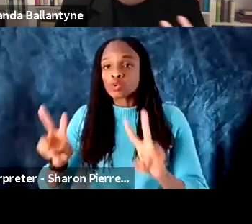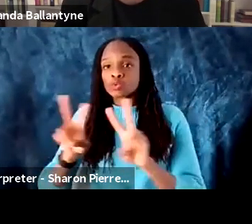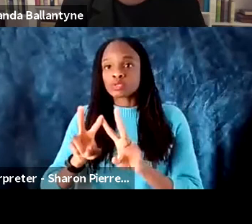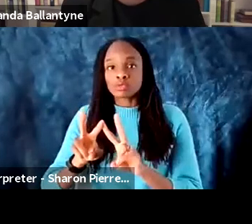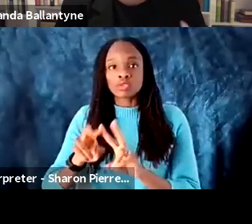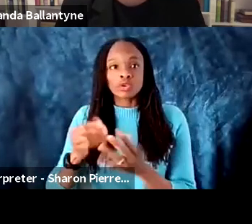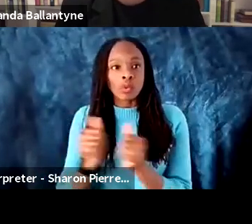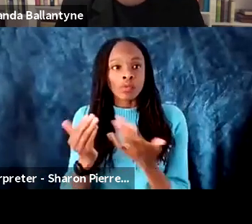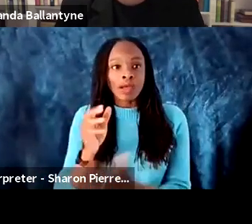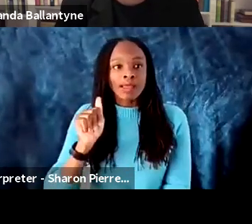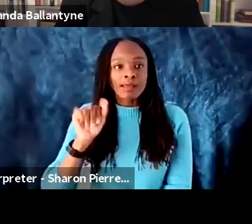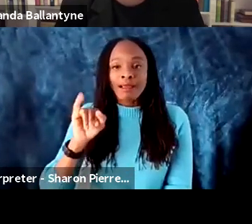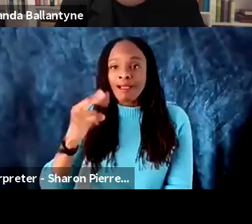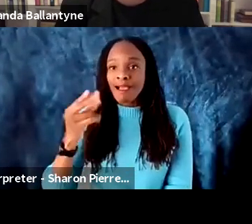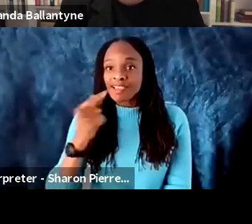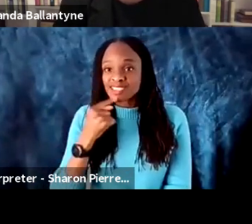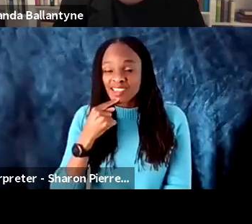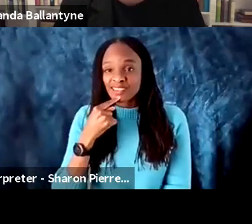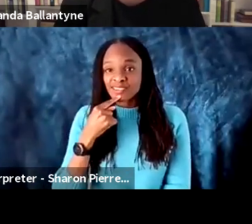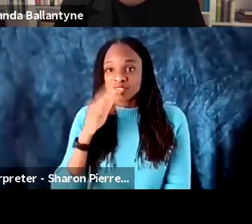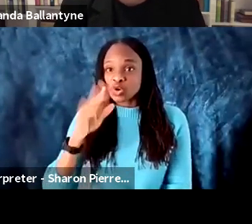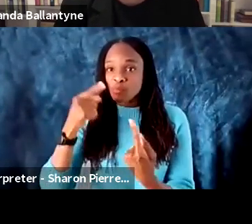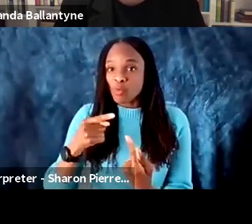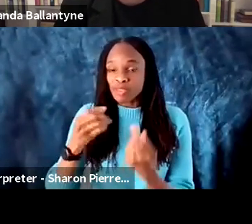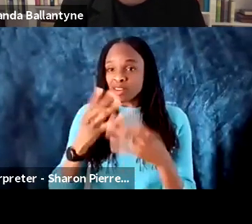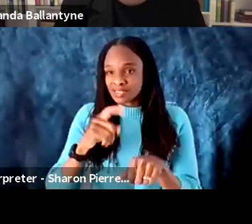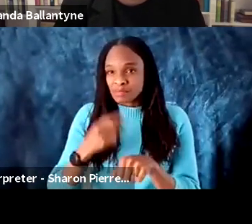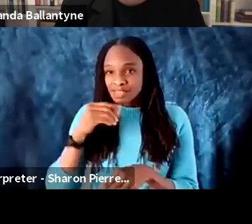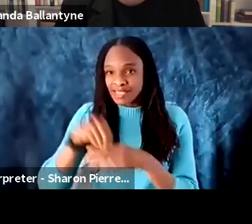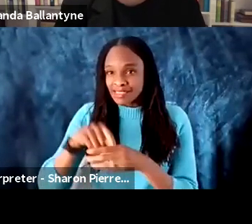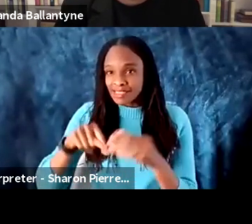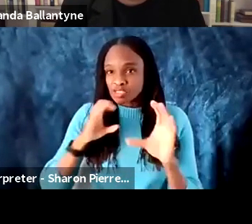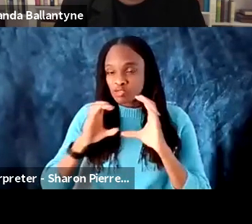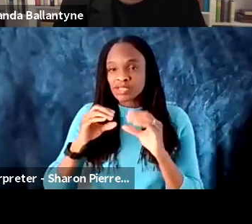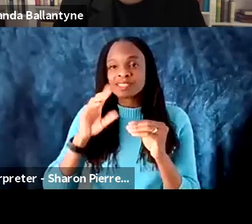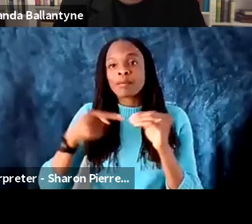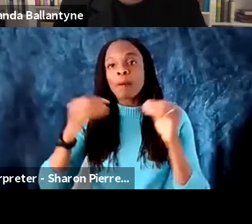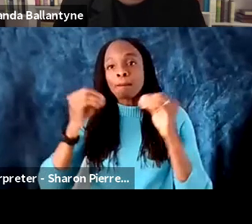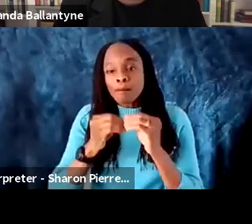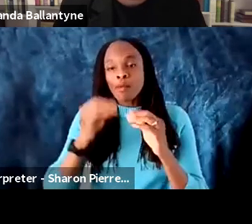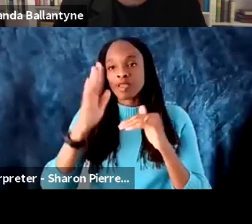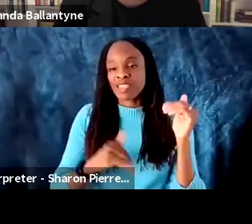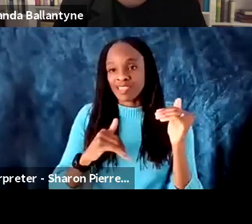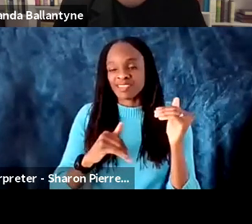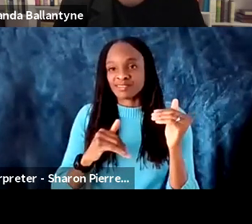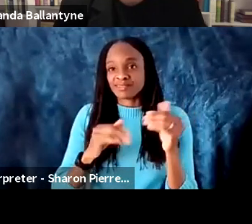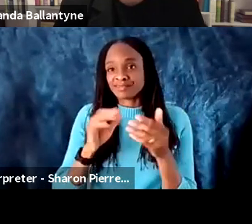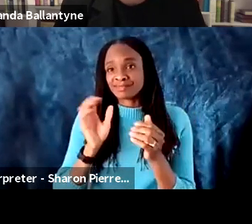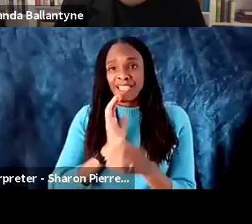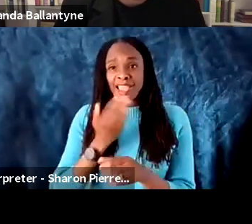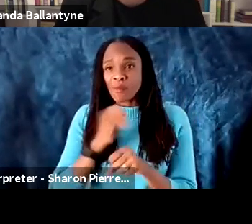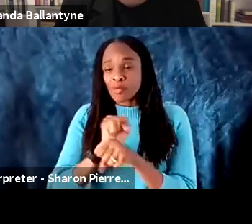point, multiple times in this conversation, this is about more than just the nitty gritty of how our workplaces